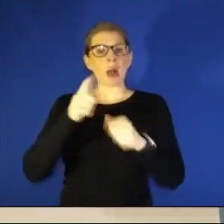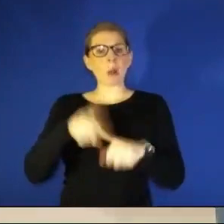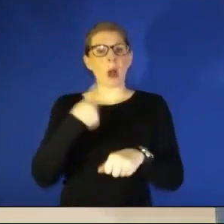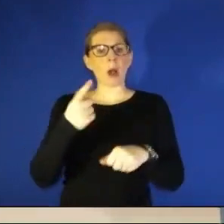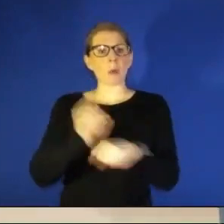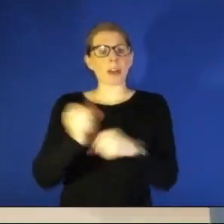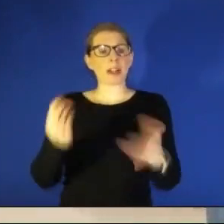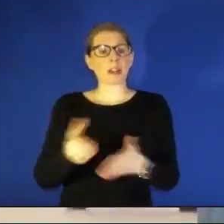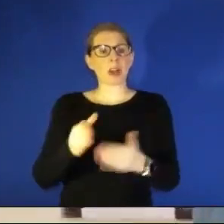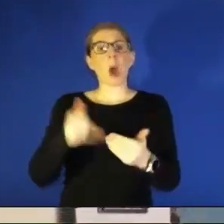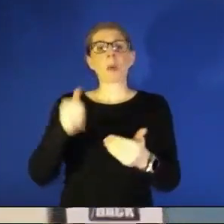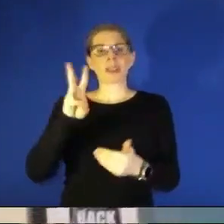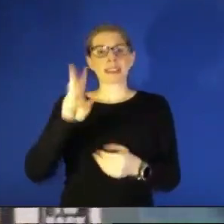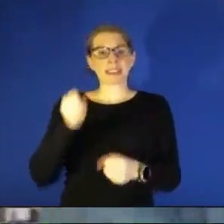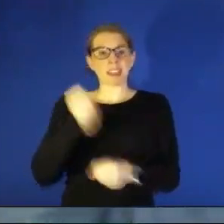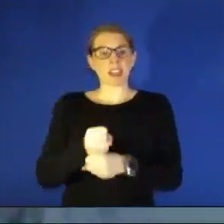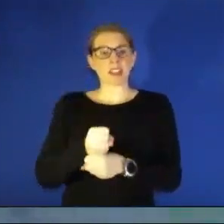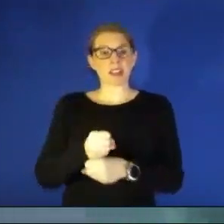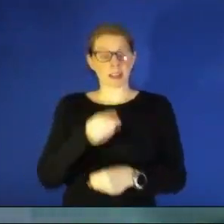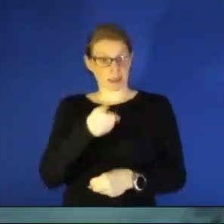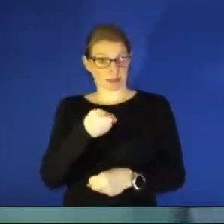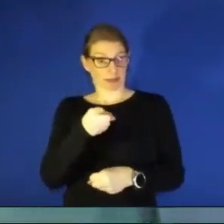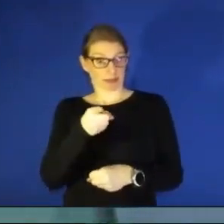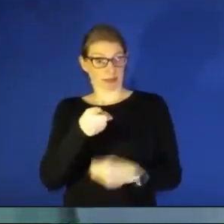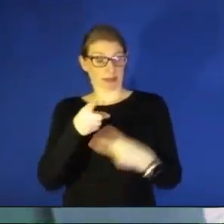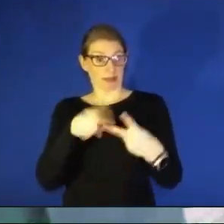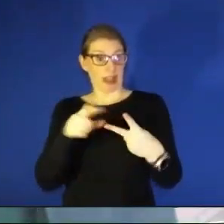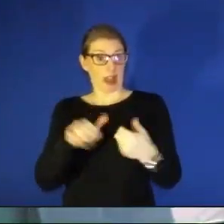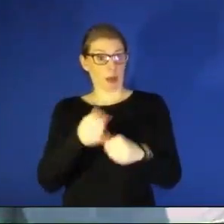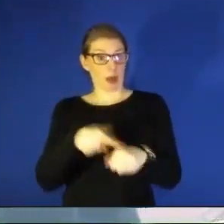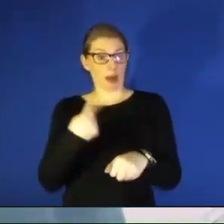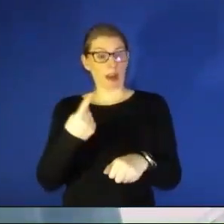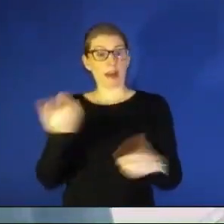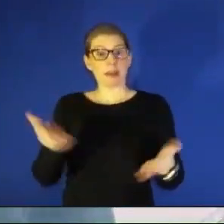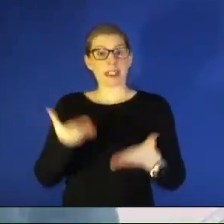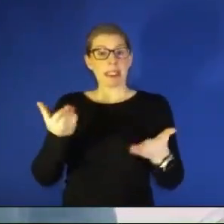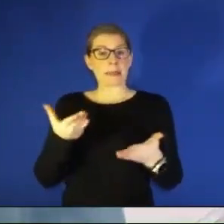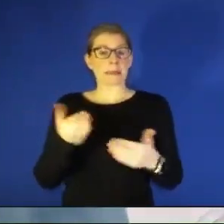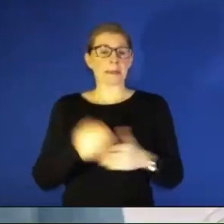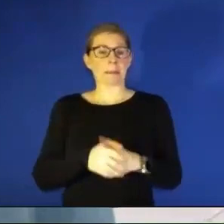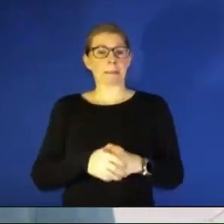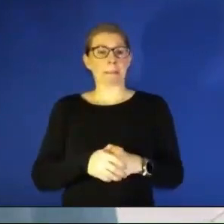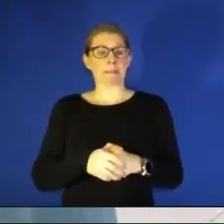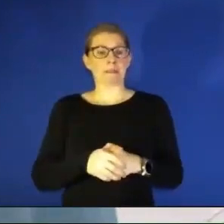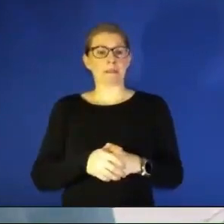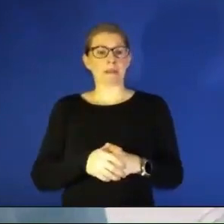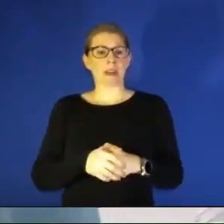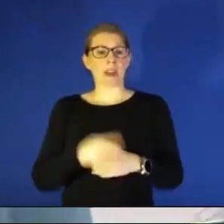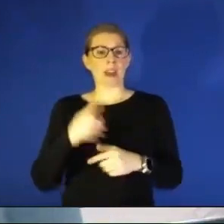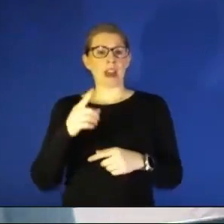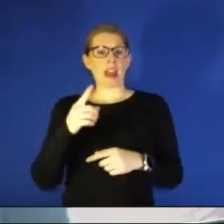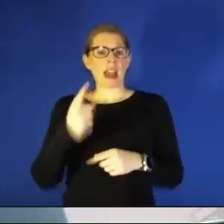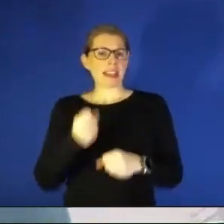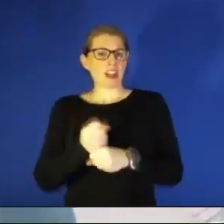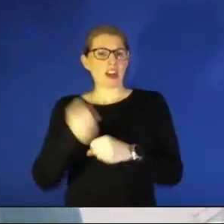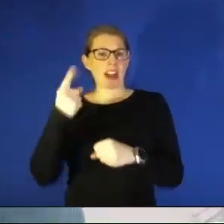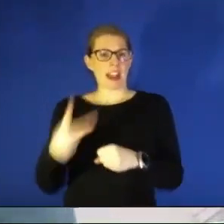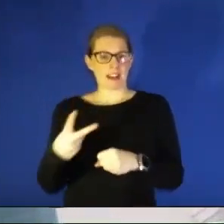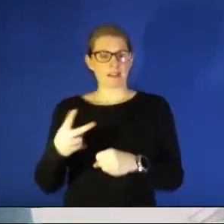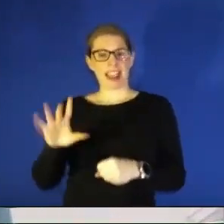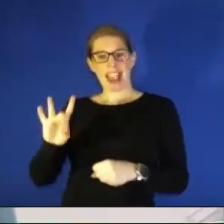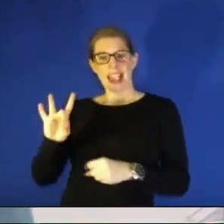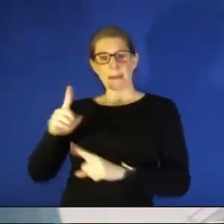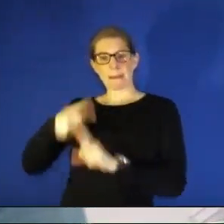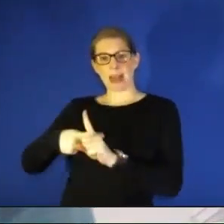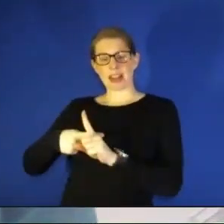6 years. And what about you, Katie? I've been here just shy of a year and a half. I did 8 months on our trauma unit, and then I transferred